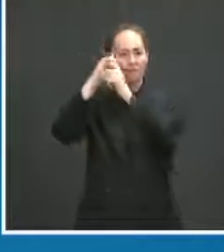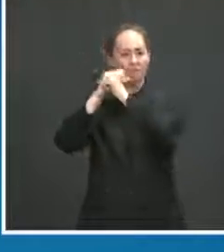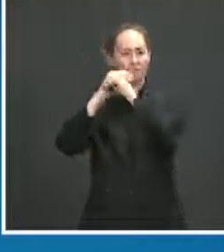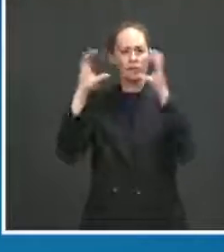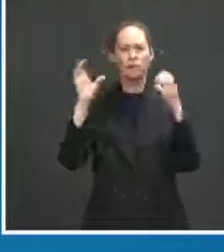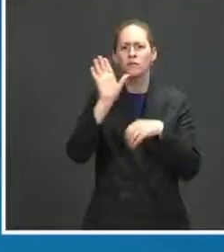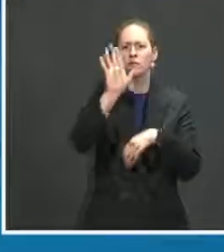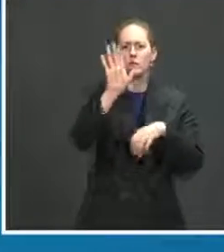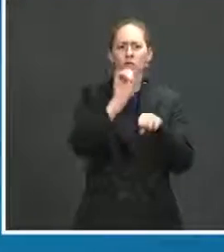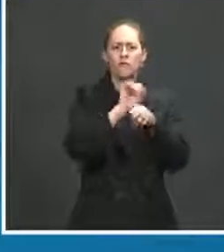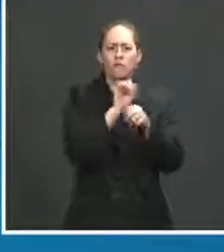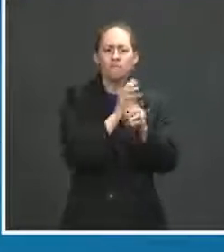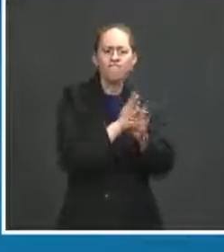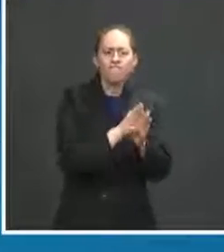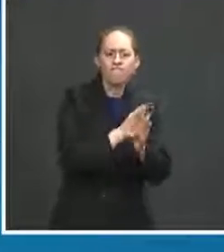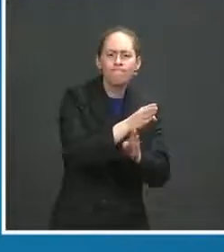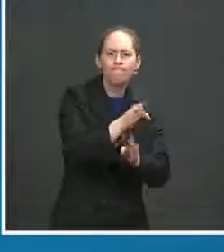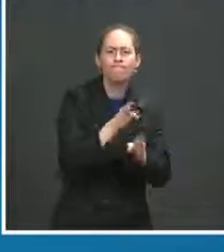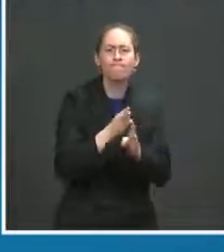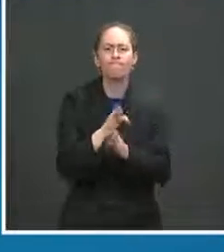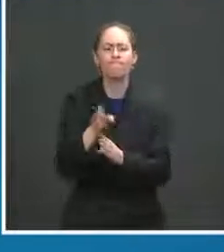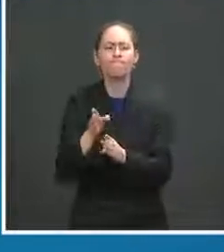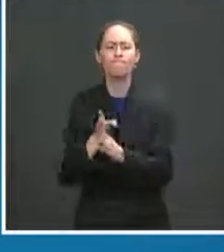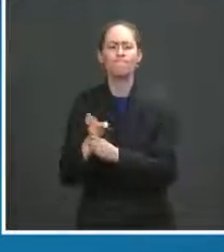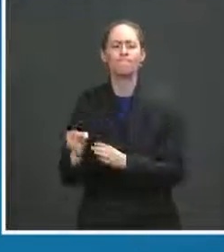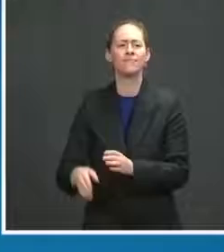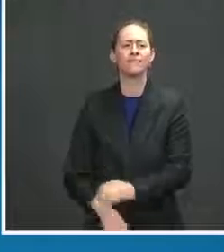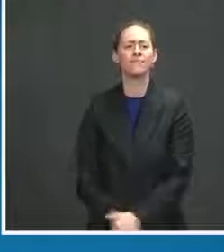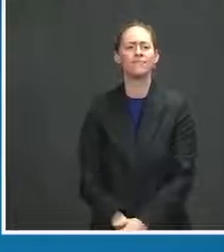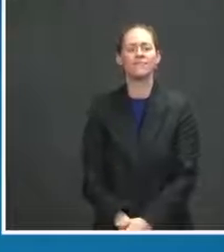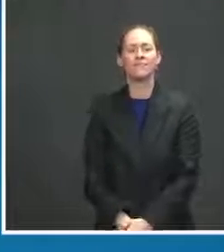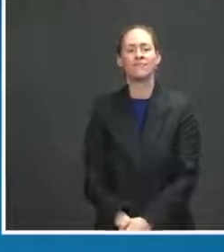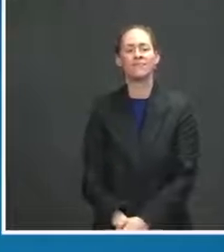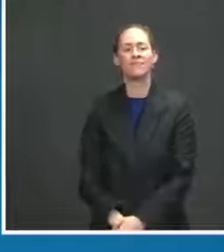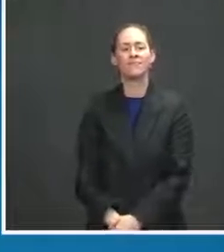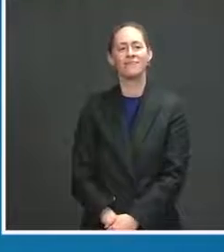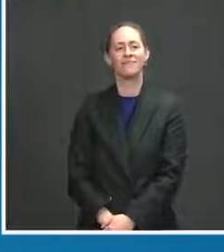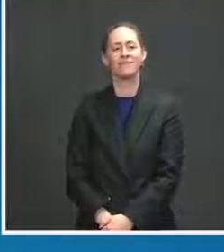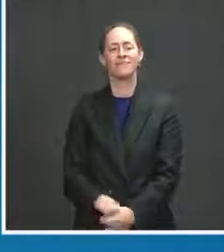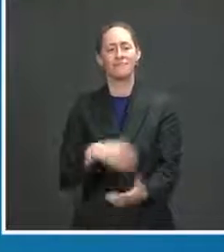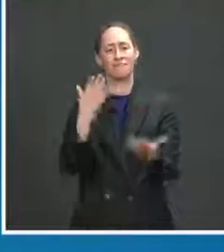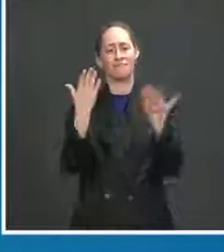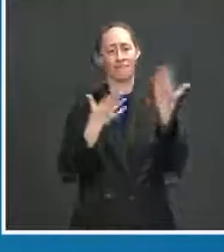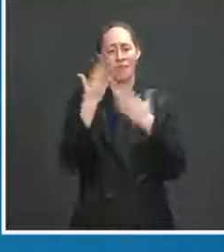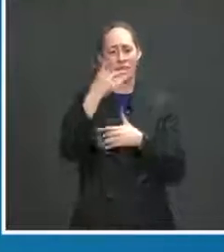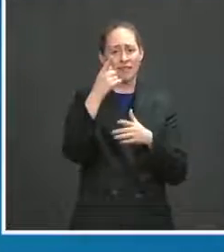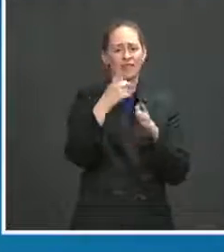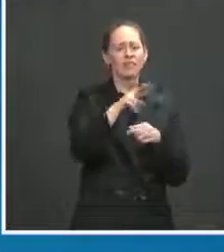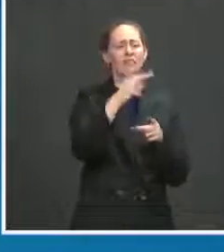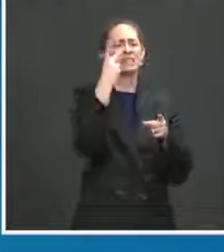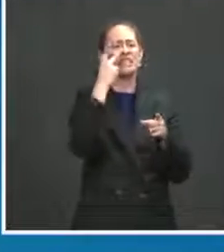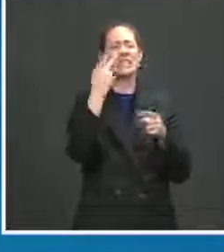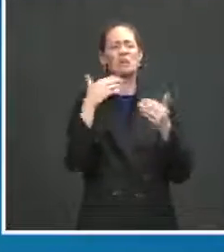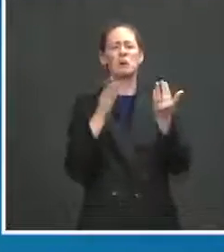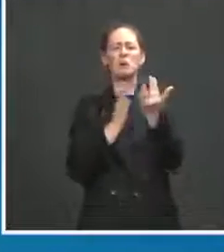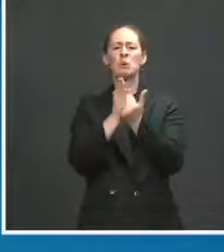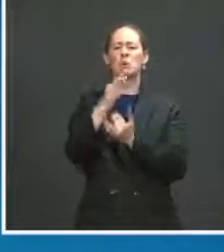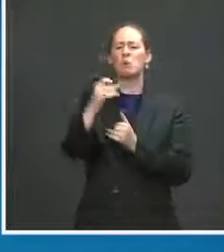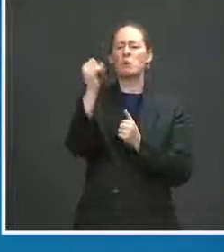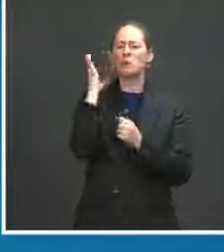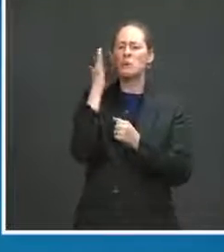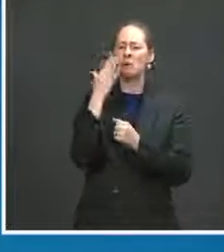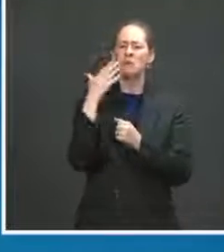may witness some of the worst of humanity. But